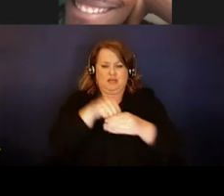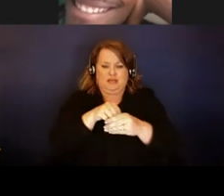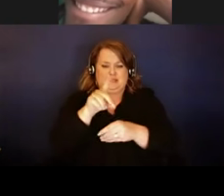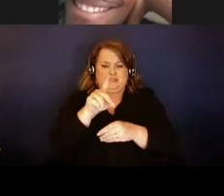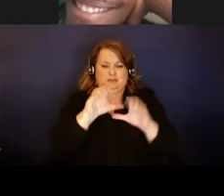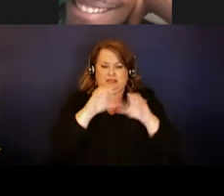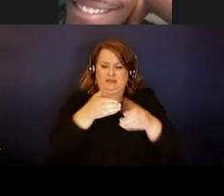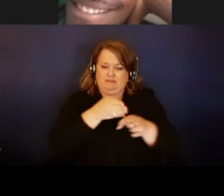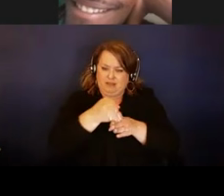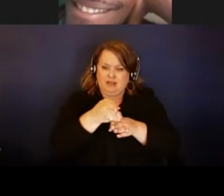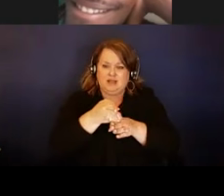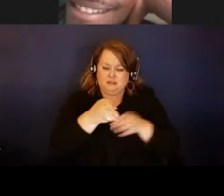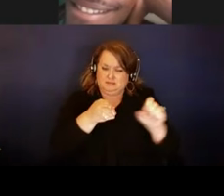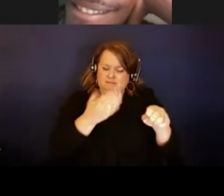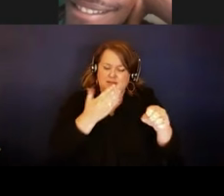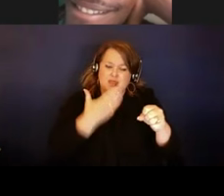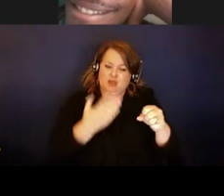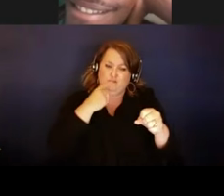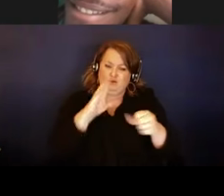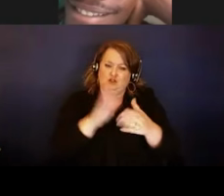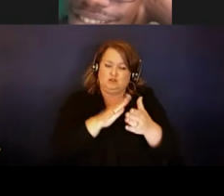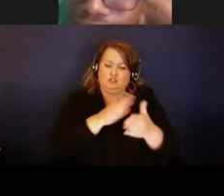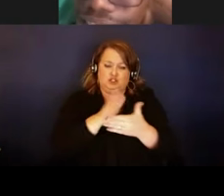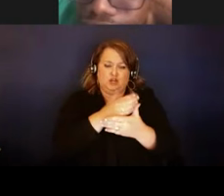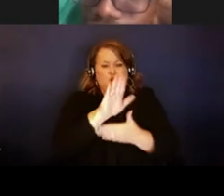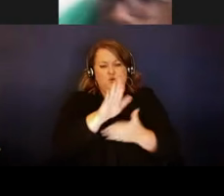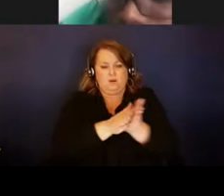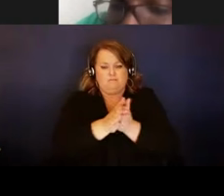Eddie. And thank you for sharing your passion with us.